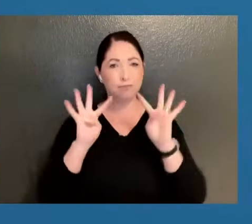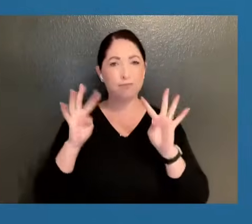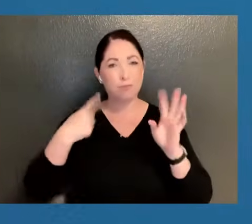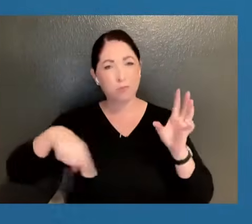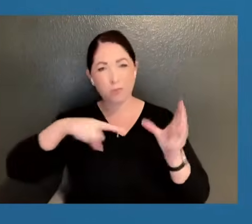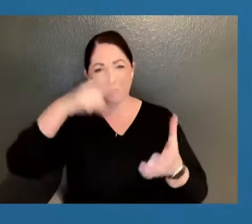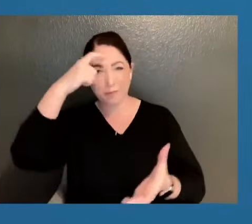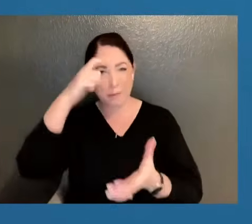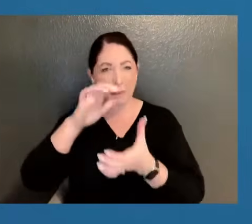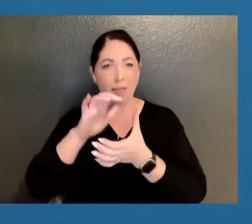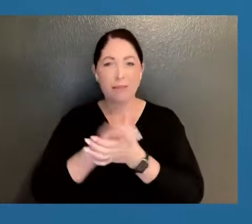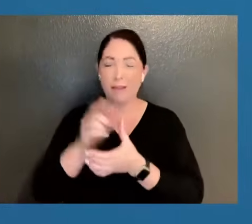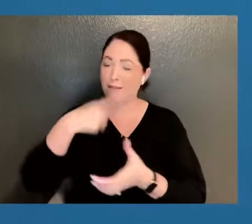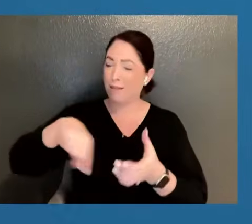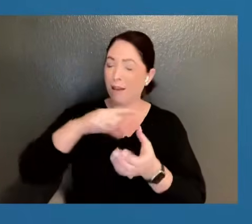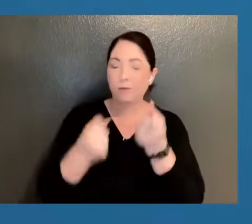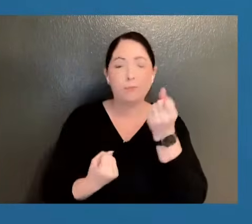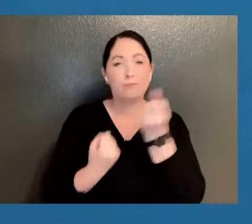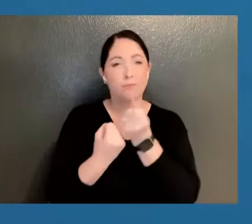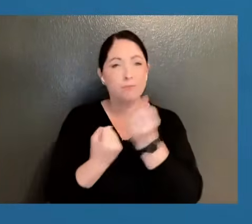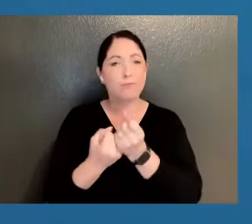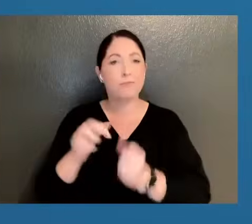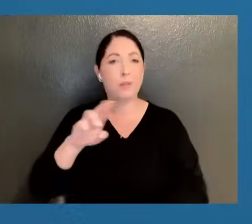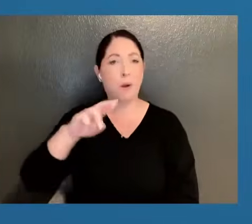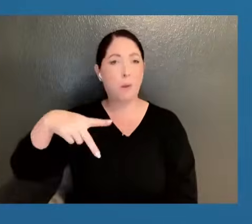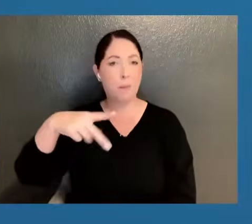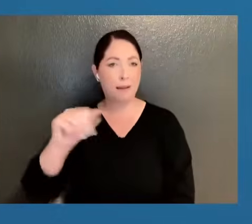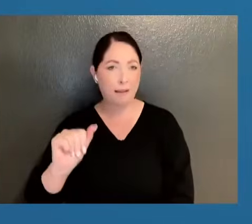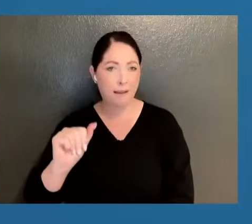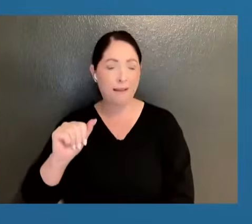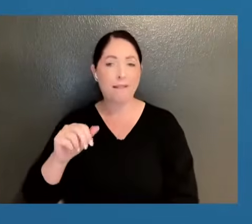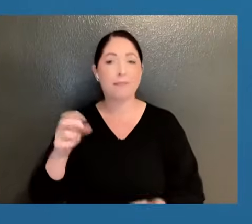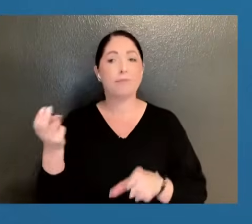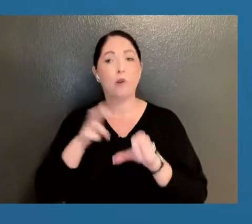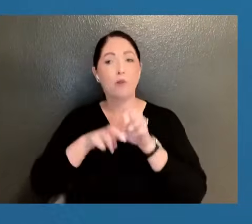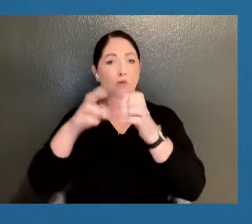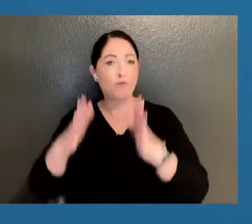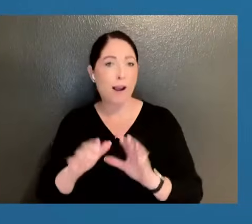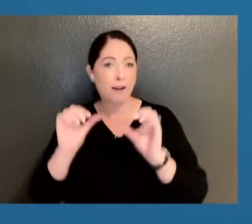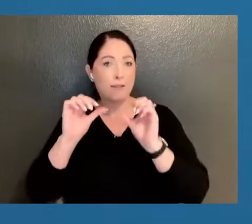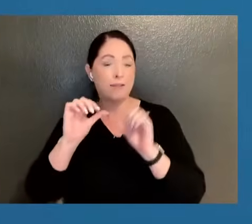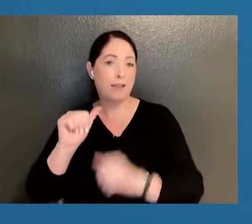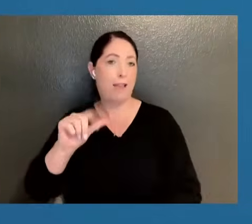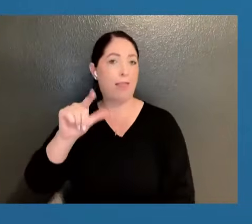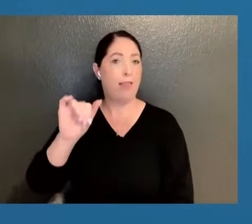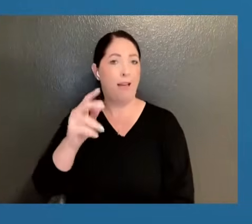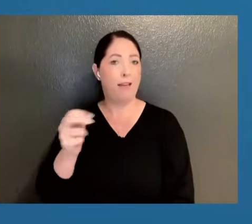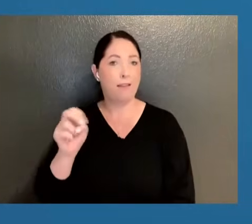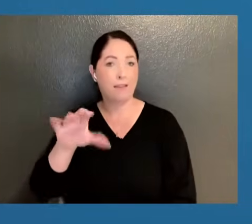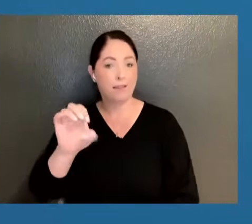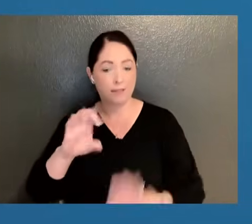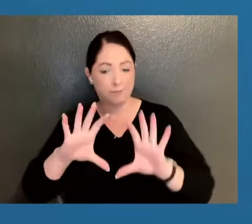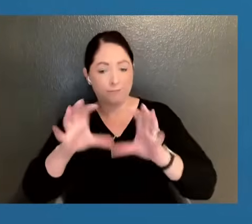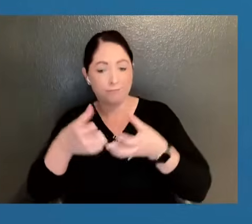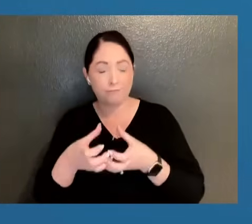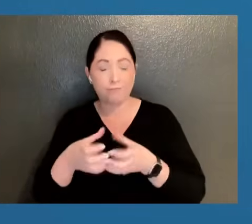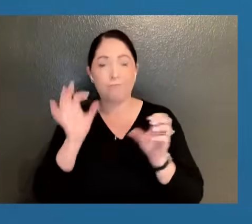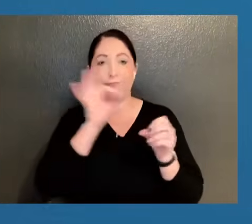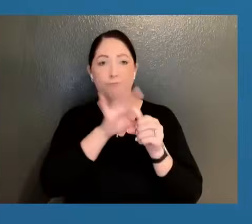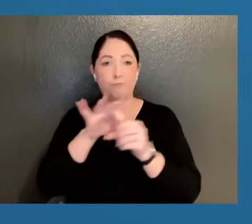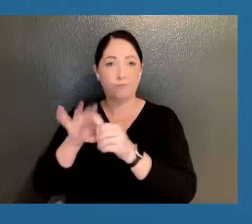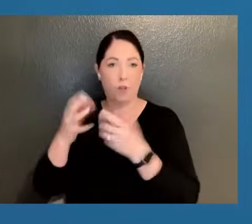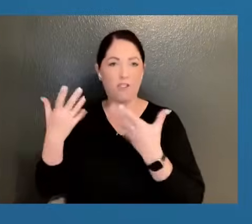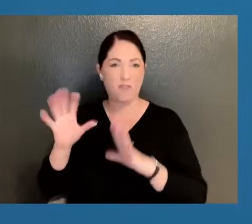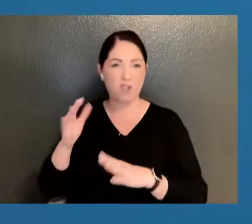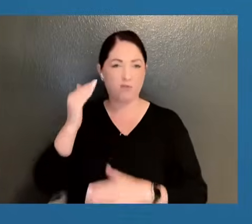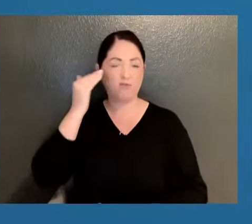the advocates, RPA, Riders Alliance, and elected officials who've been acknowledged already. I want to thank them